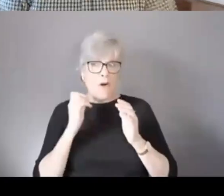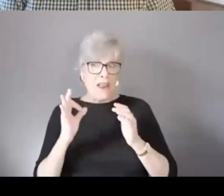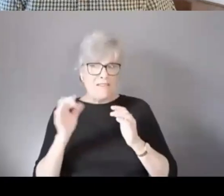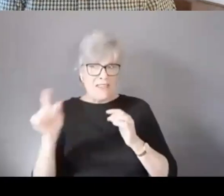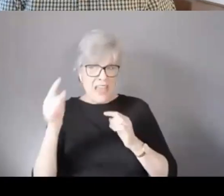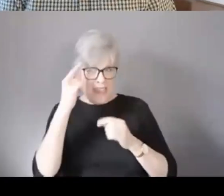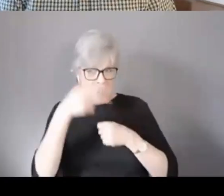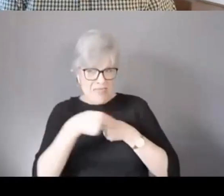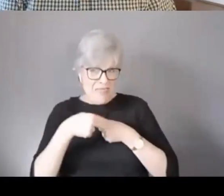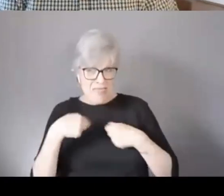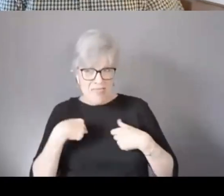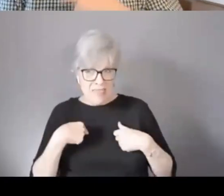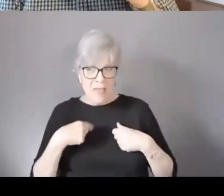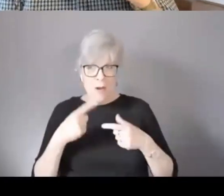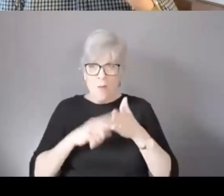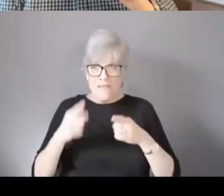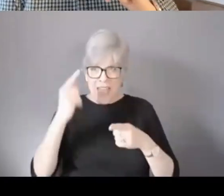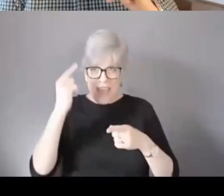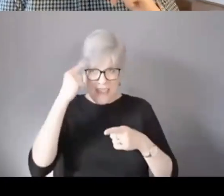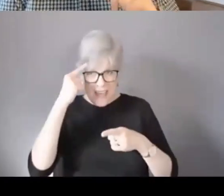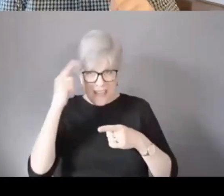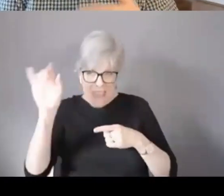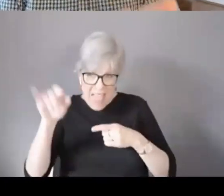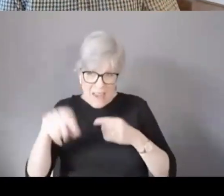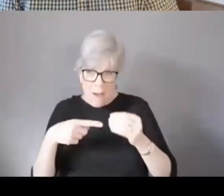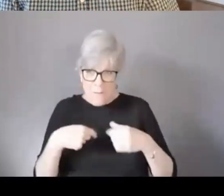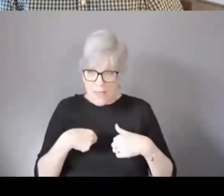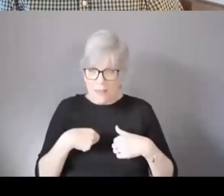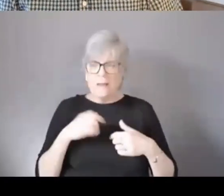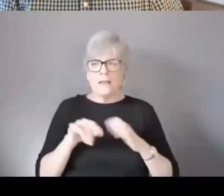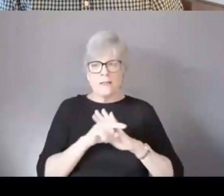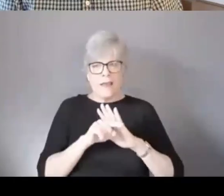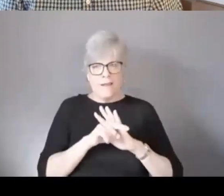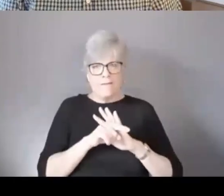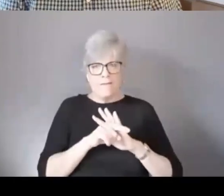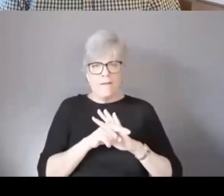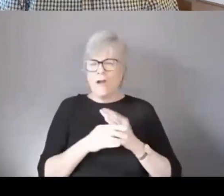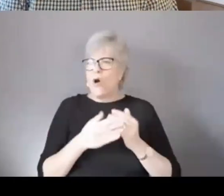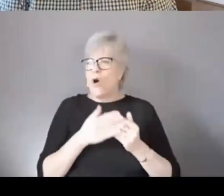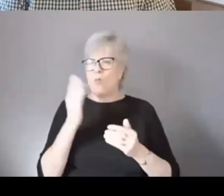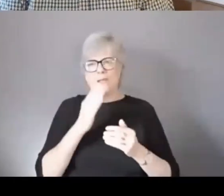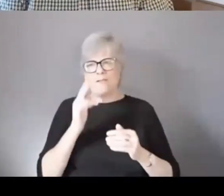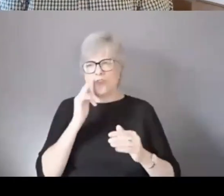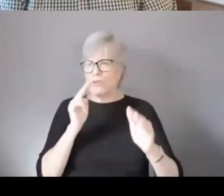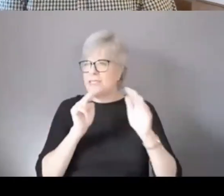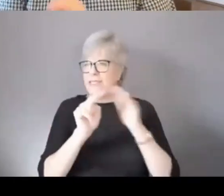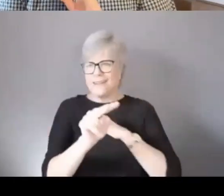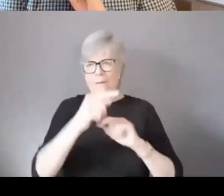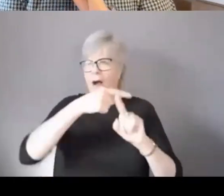this happens? Usually that's negative. We almost never predict things positively when it comes to